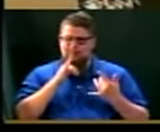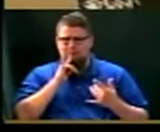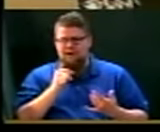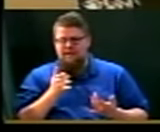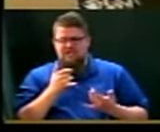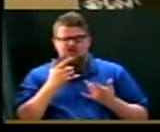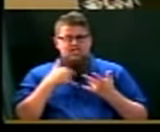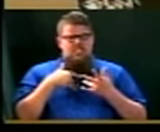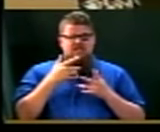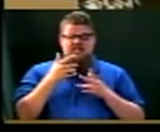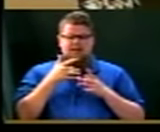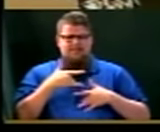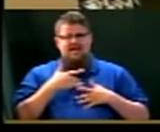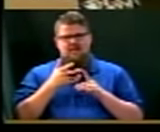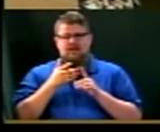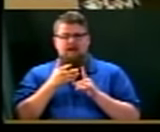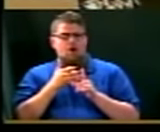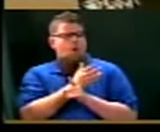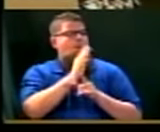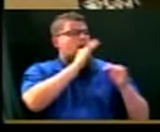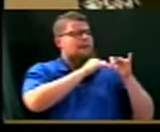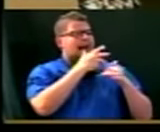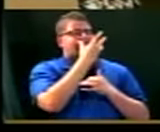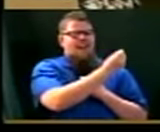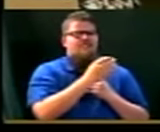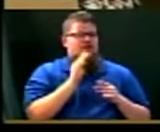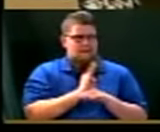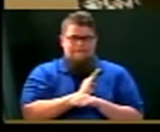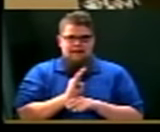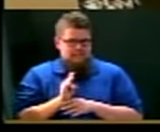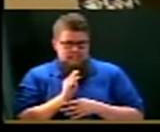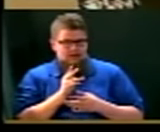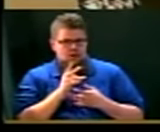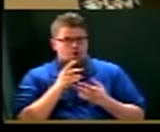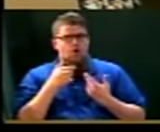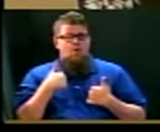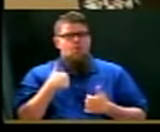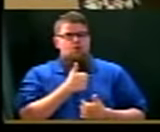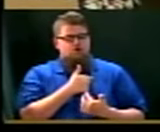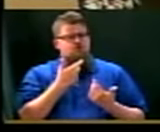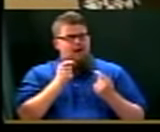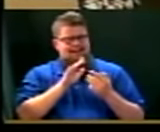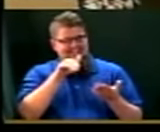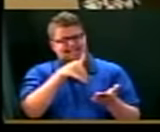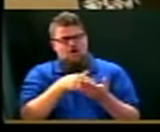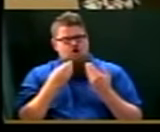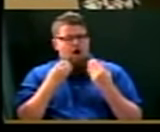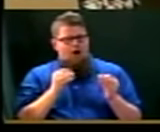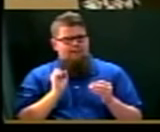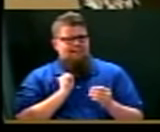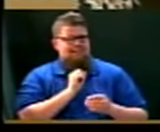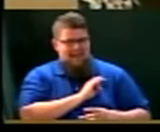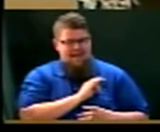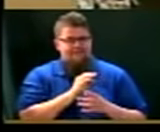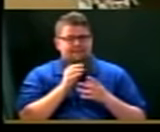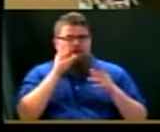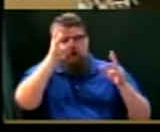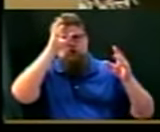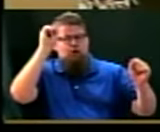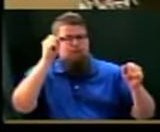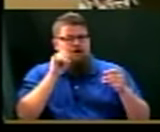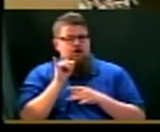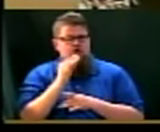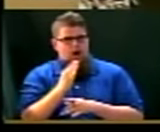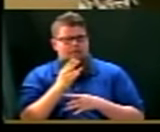our lane a lot. We try to do the central office staff and the superintendent's job a